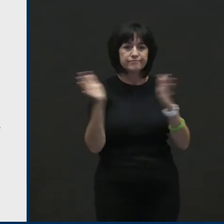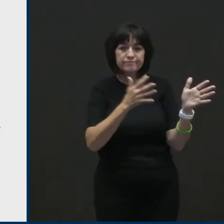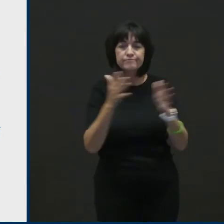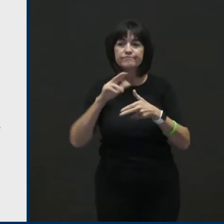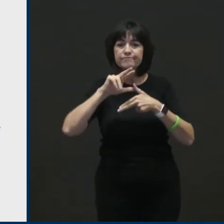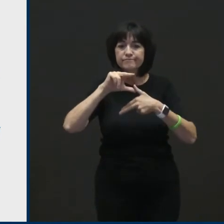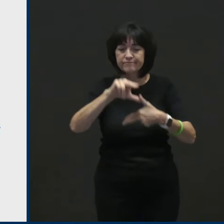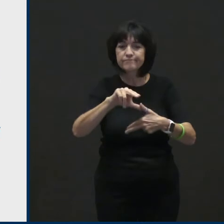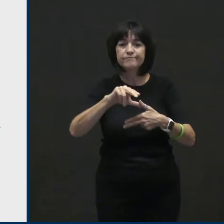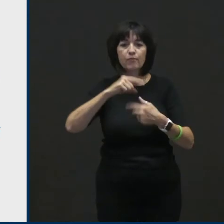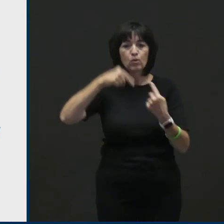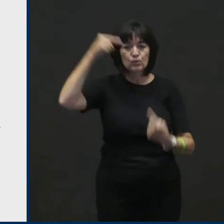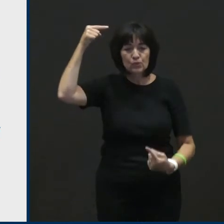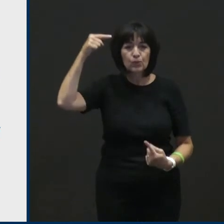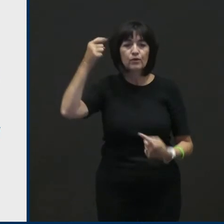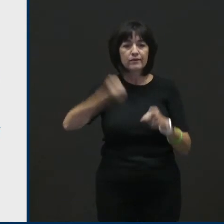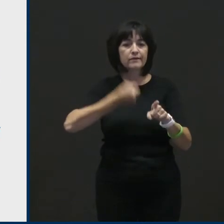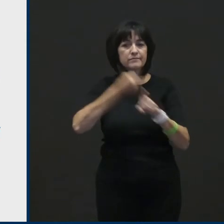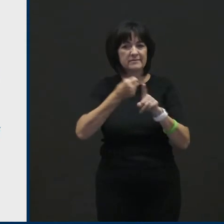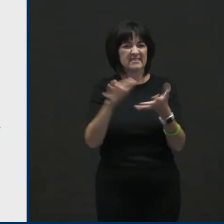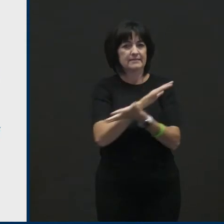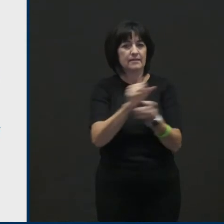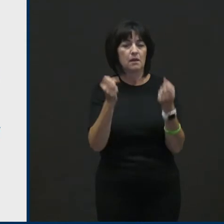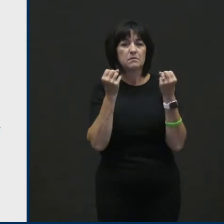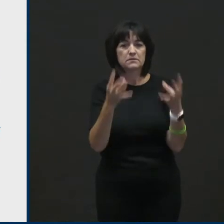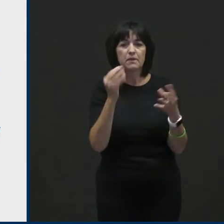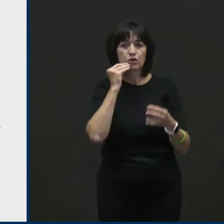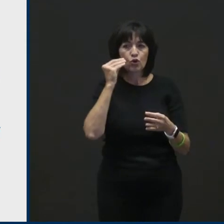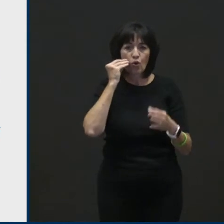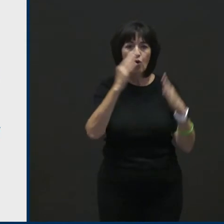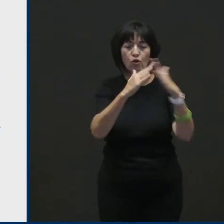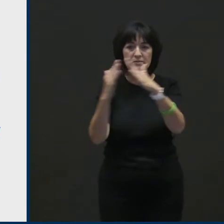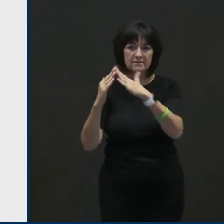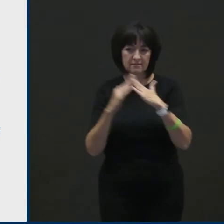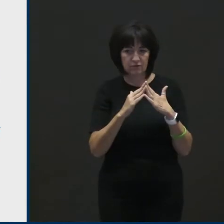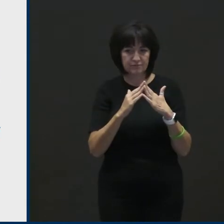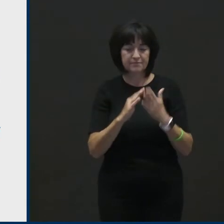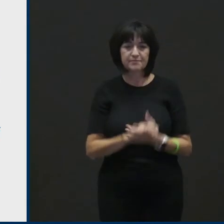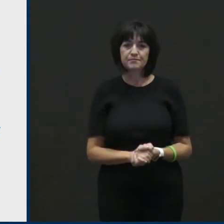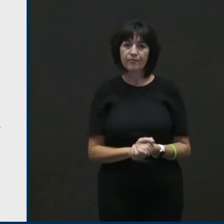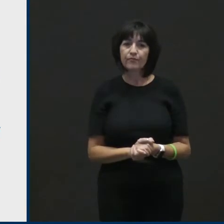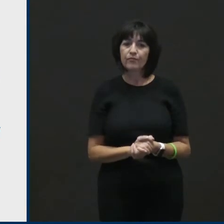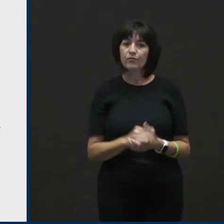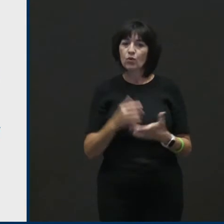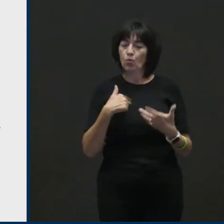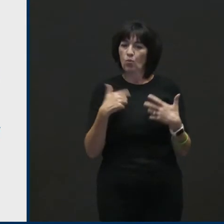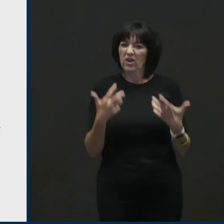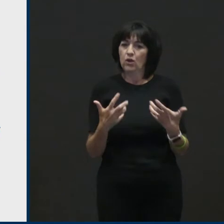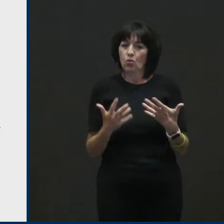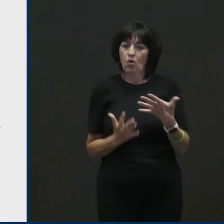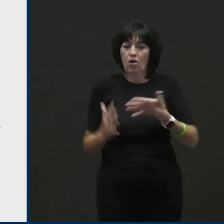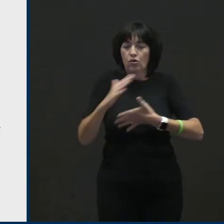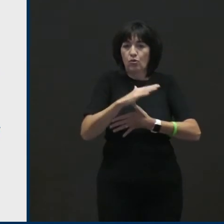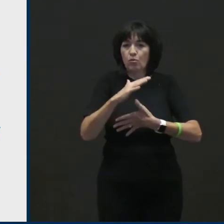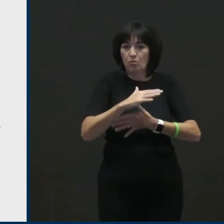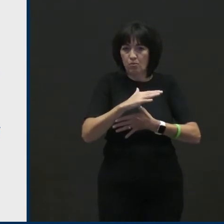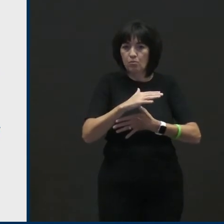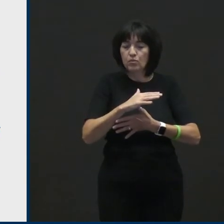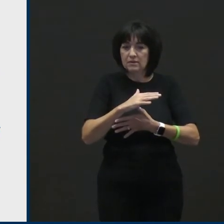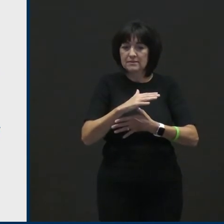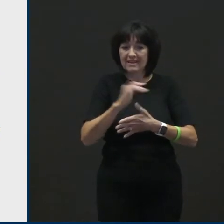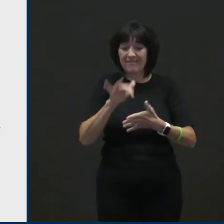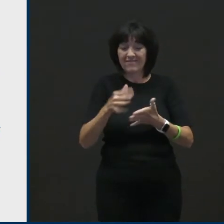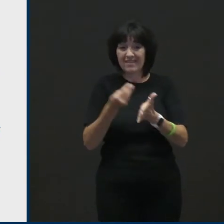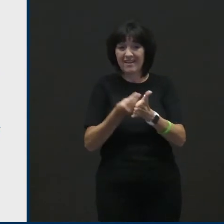But bringing it back, one element of it is to prioritize funding in the Department of Transportation's